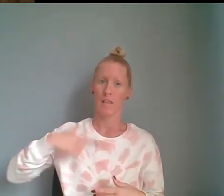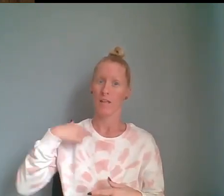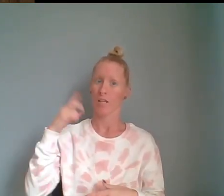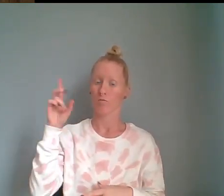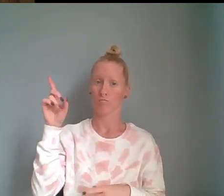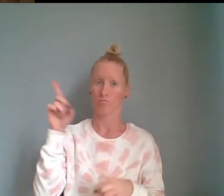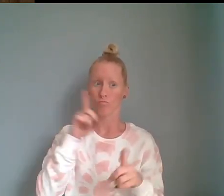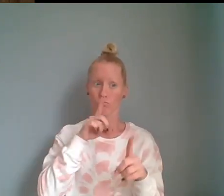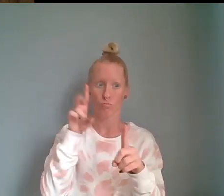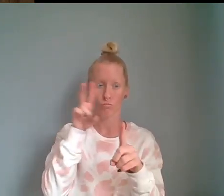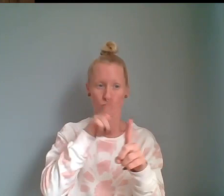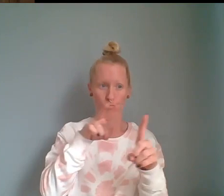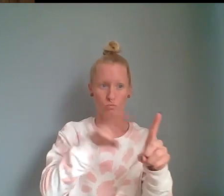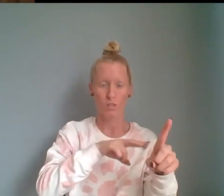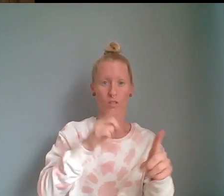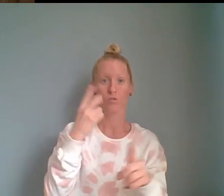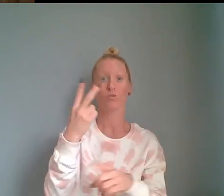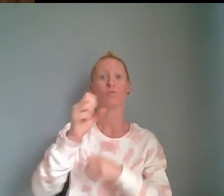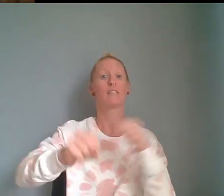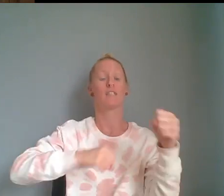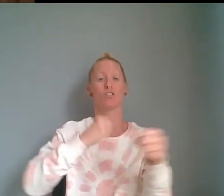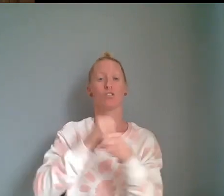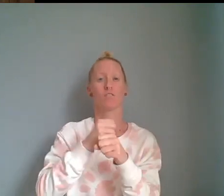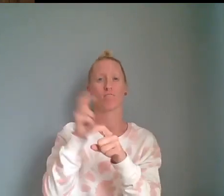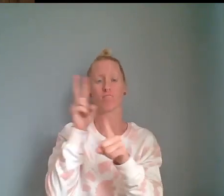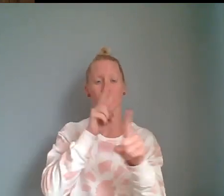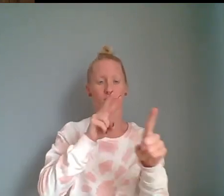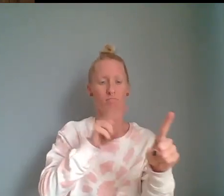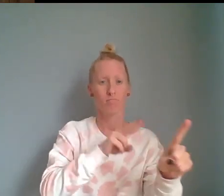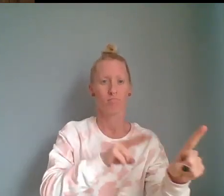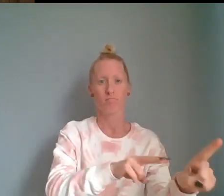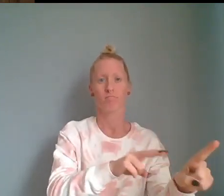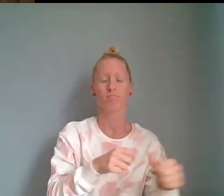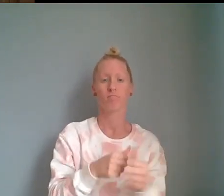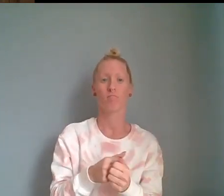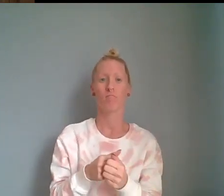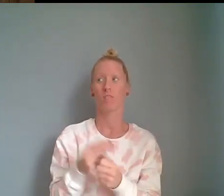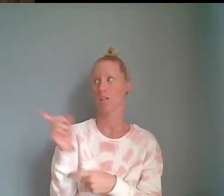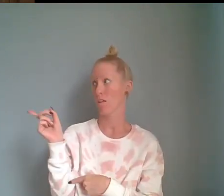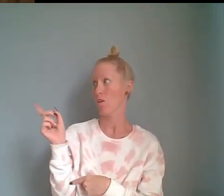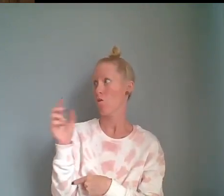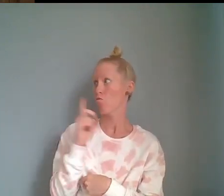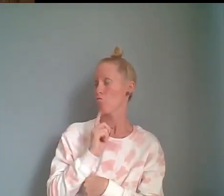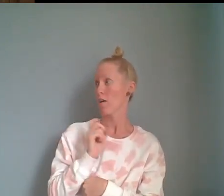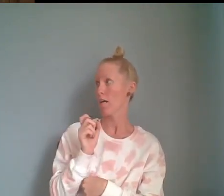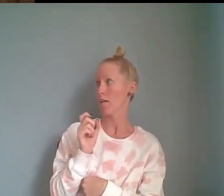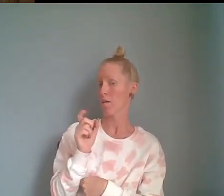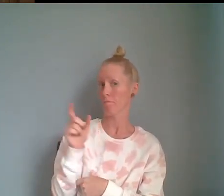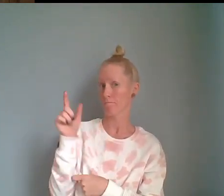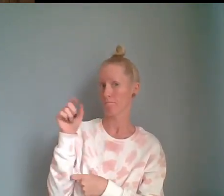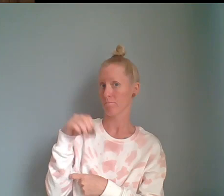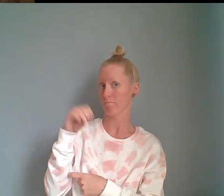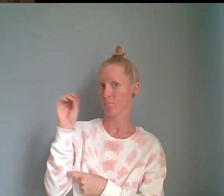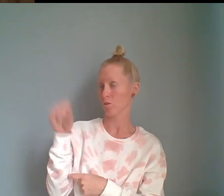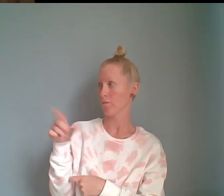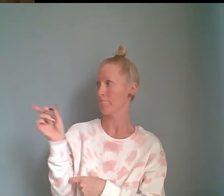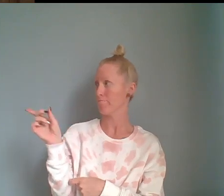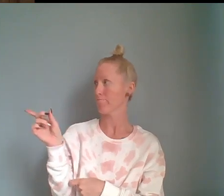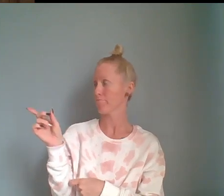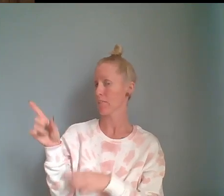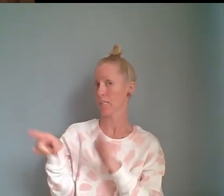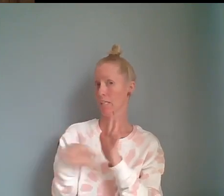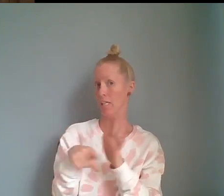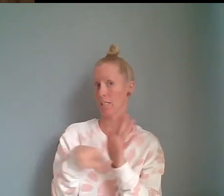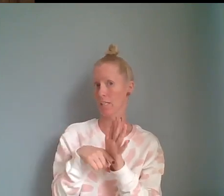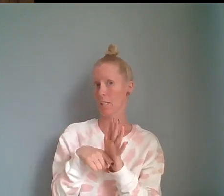2 years. And the bars here, the red bars, are the percent of those with a negative cognitive style who